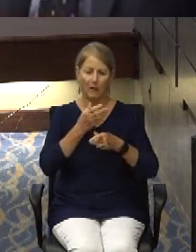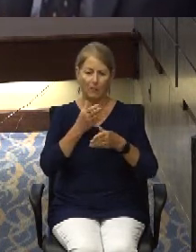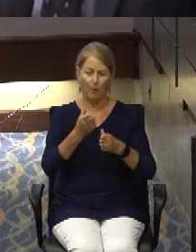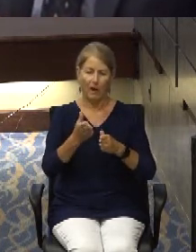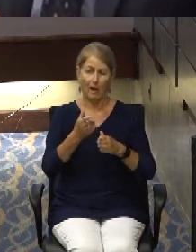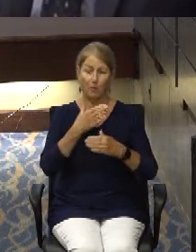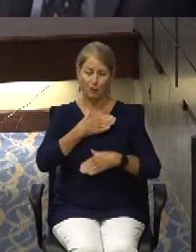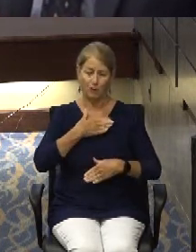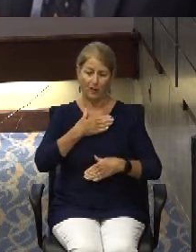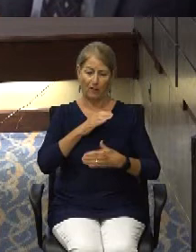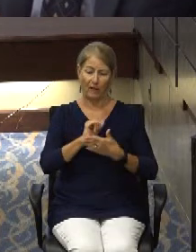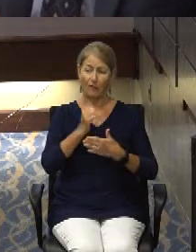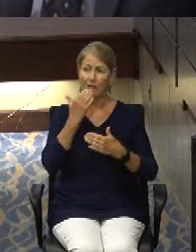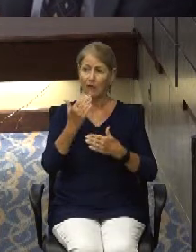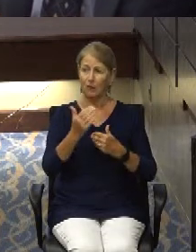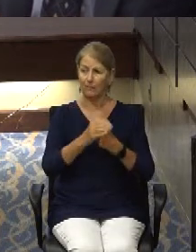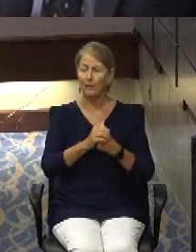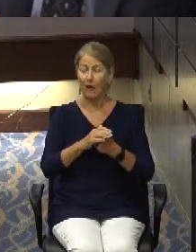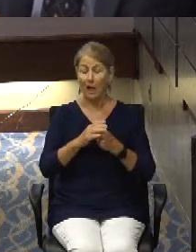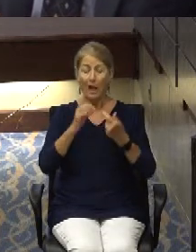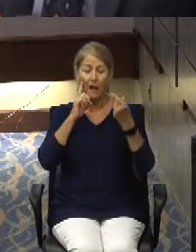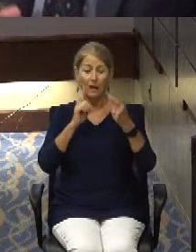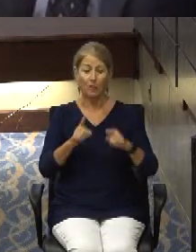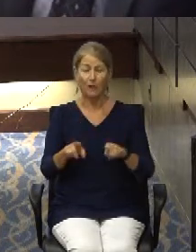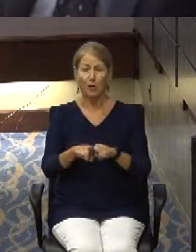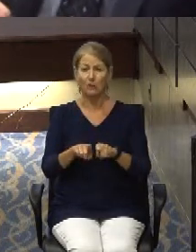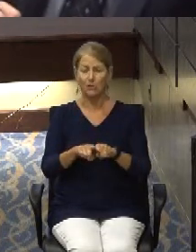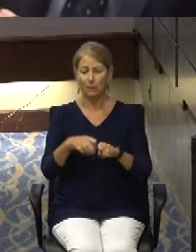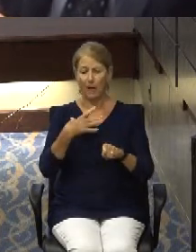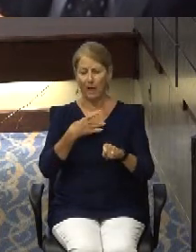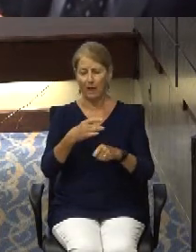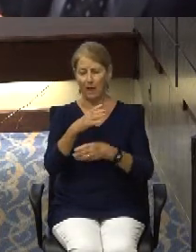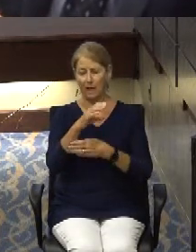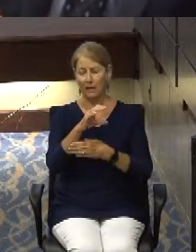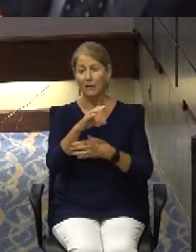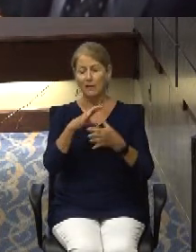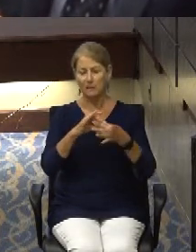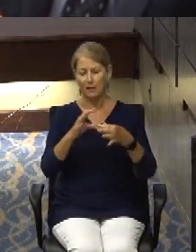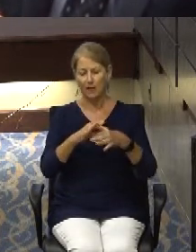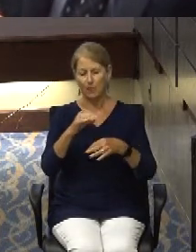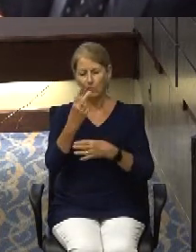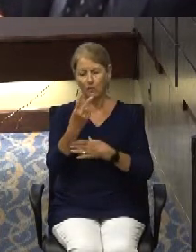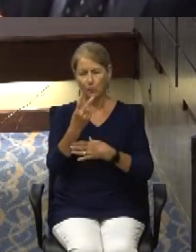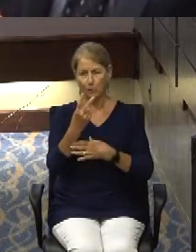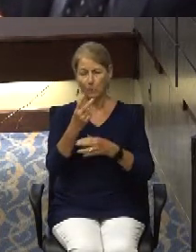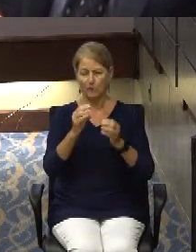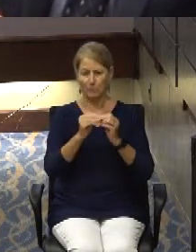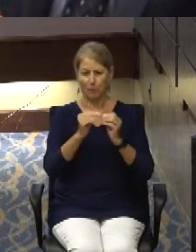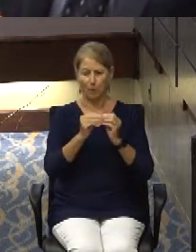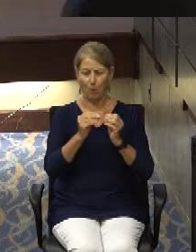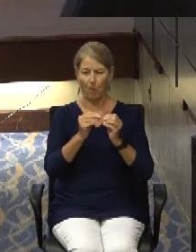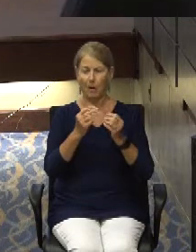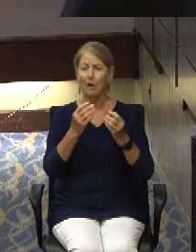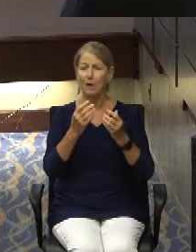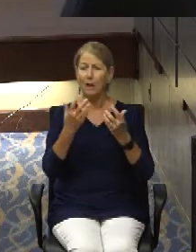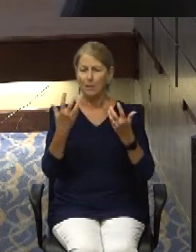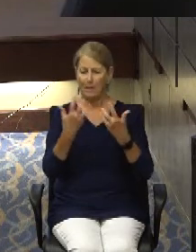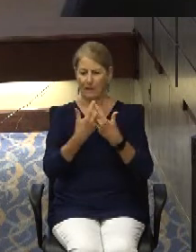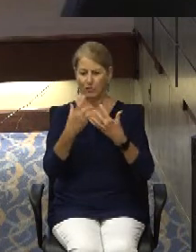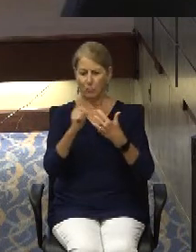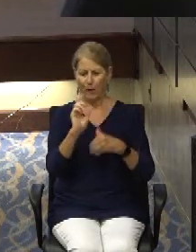you. Yep, I agree. I also like scenario 2. I like that it's kind of more narrowly tailored to where our riders